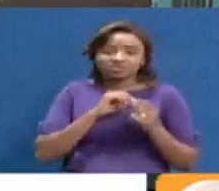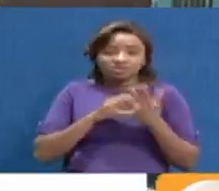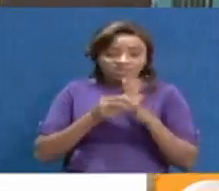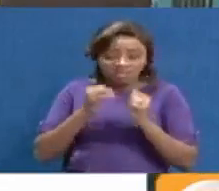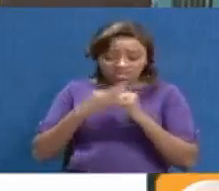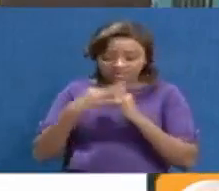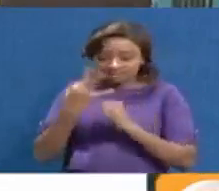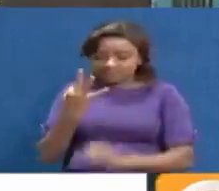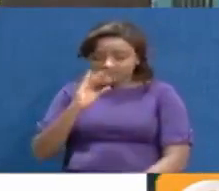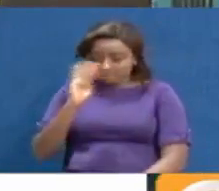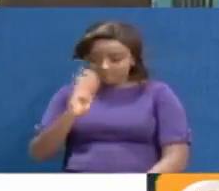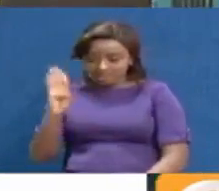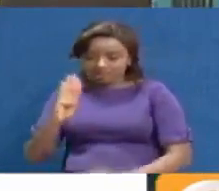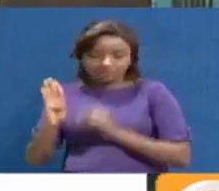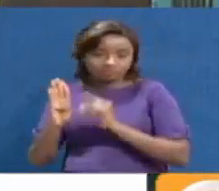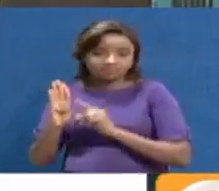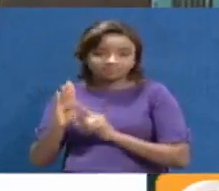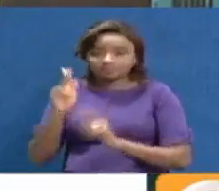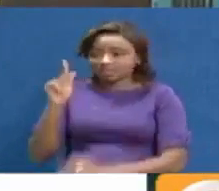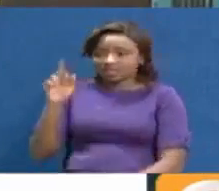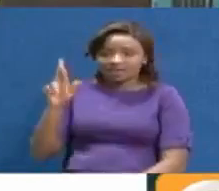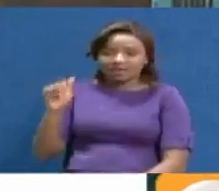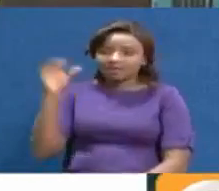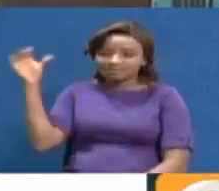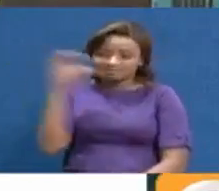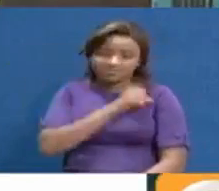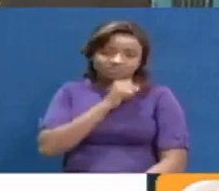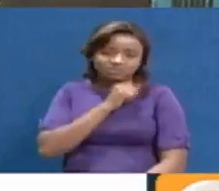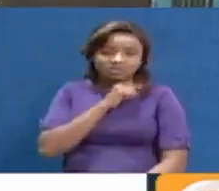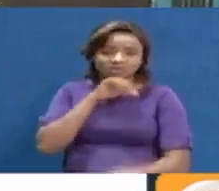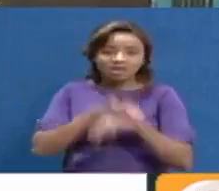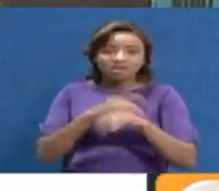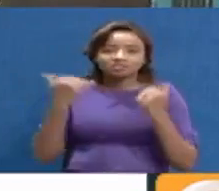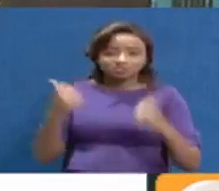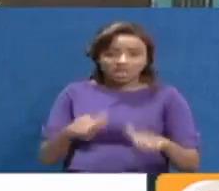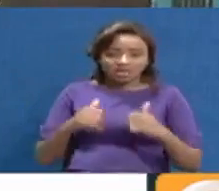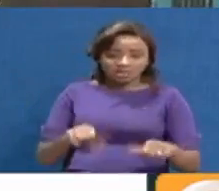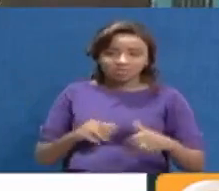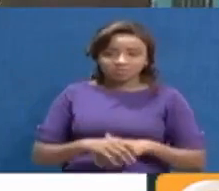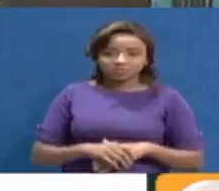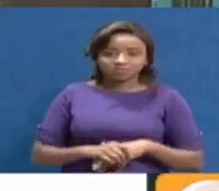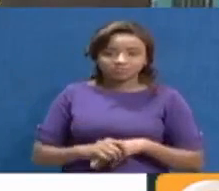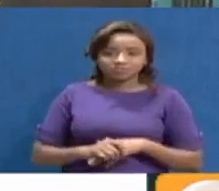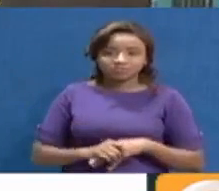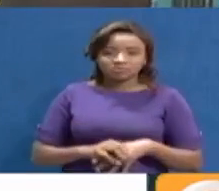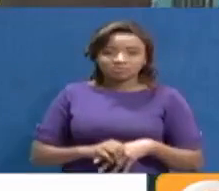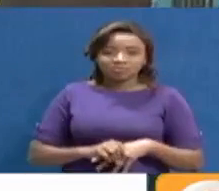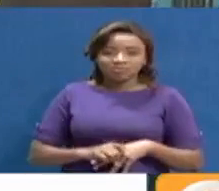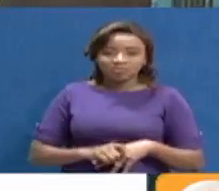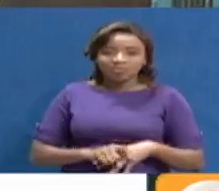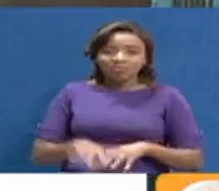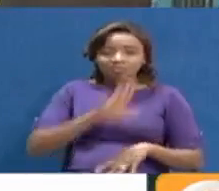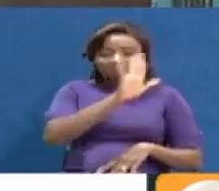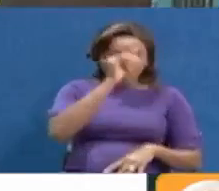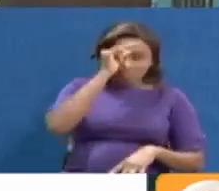83 billion is the amount that KRA has missed its target for this last quarter. And the